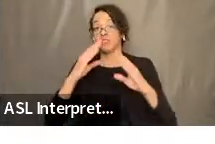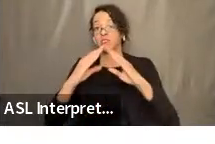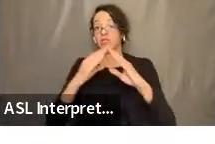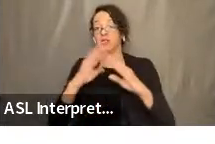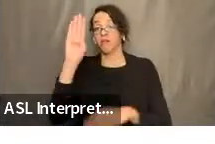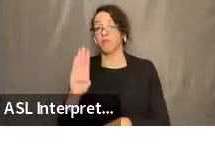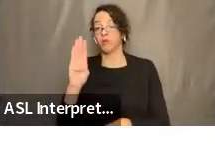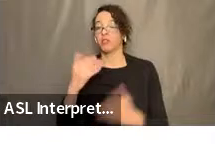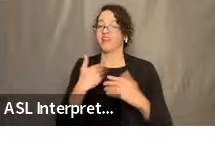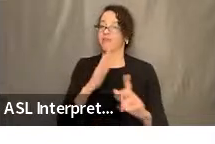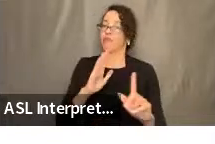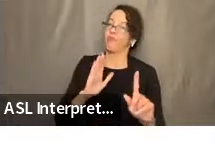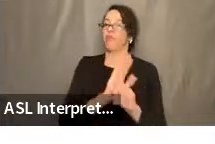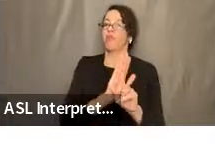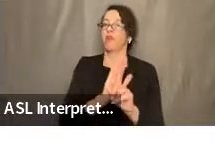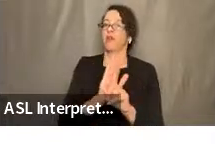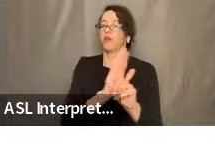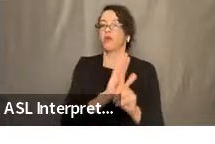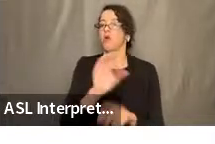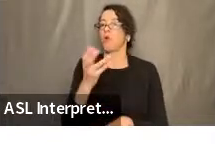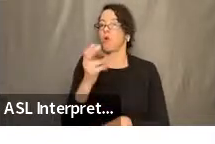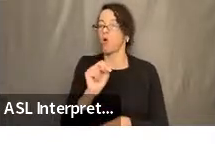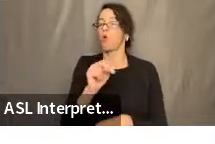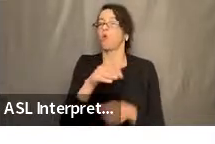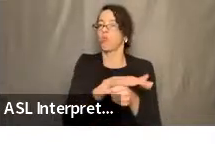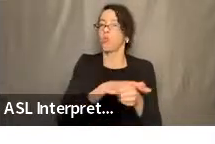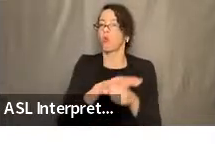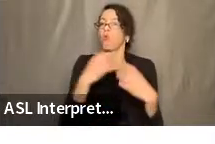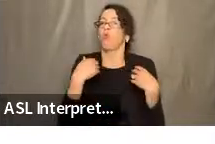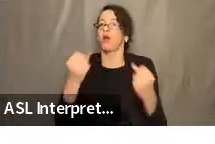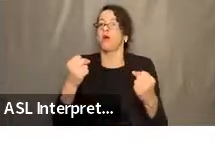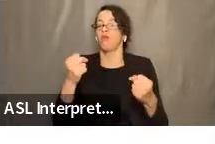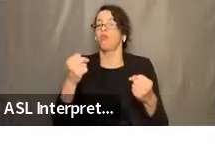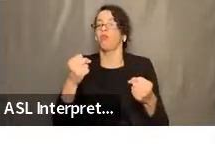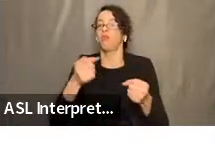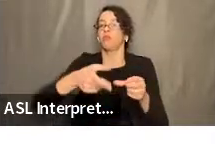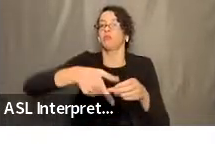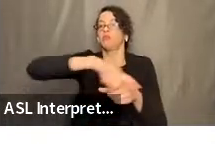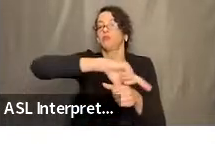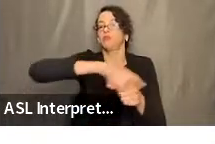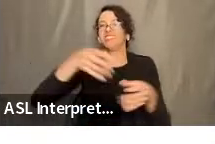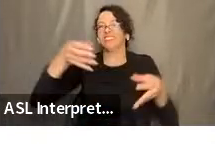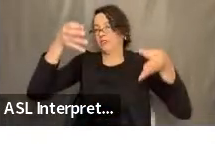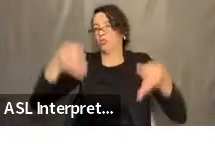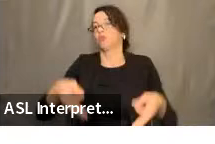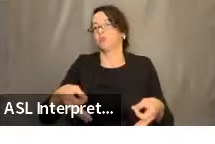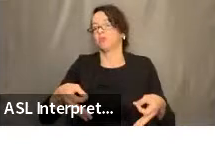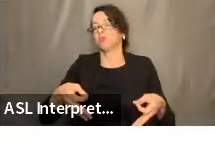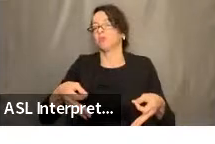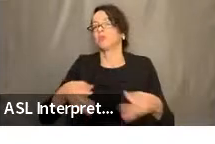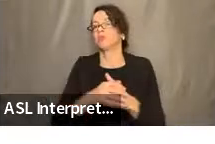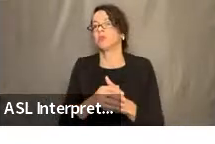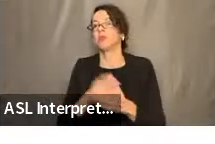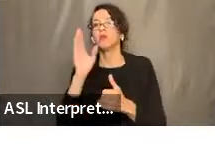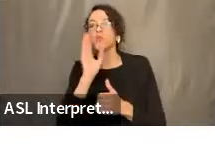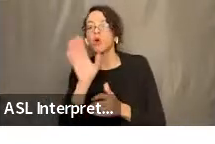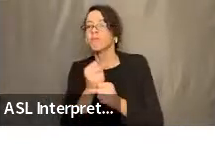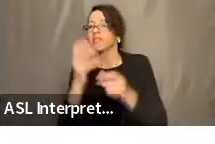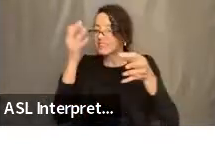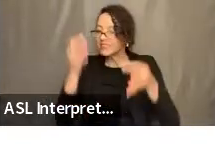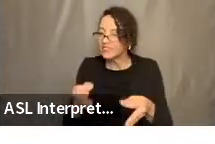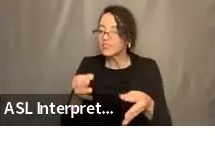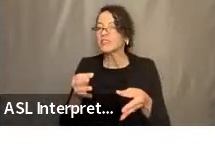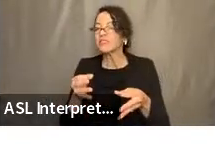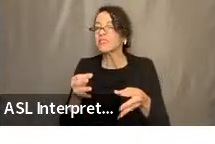health jurisdiction. So they set their own policies and procedures in conjunction and in partnership with us here in Alameda County,